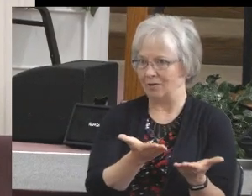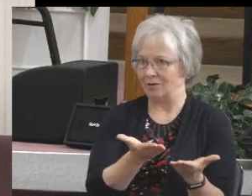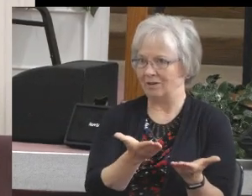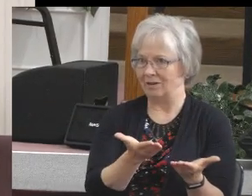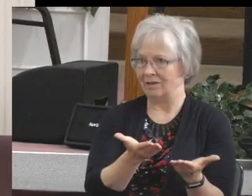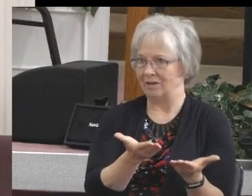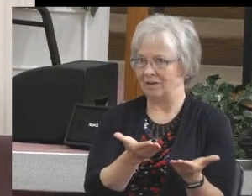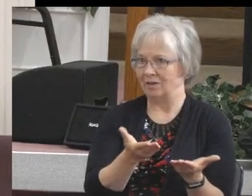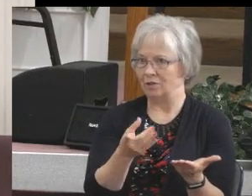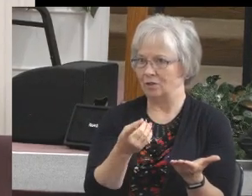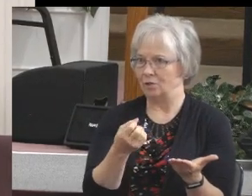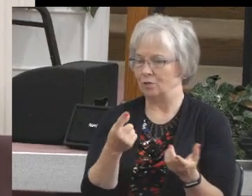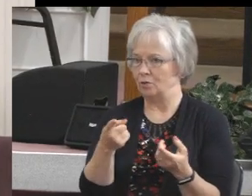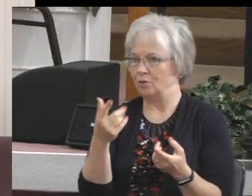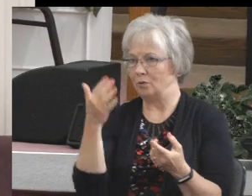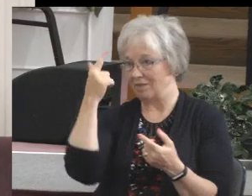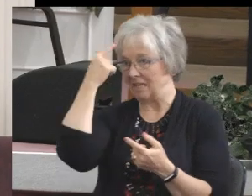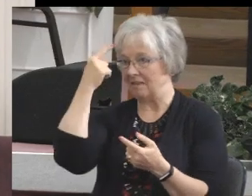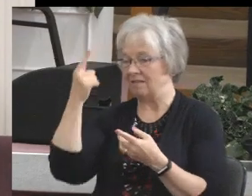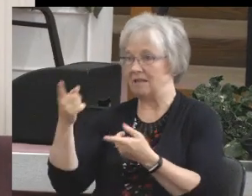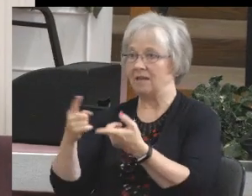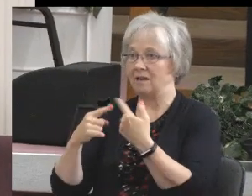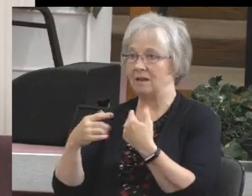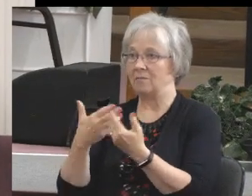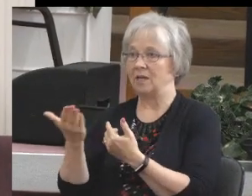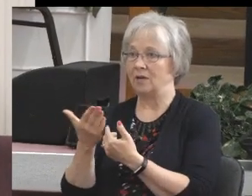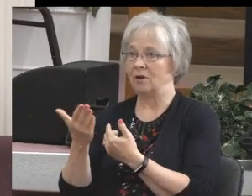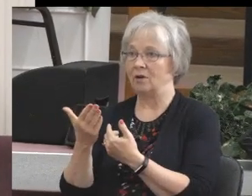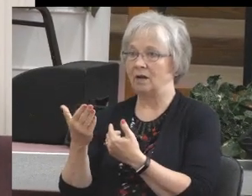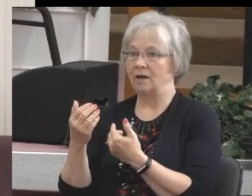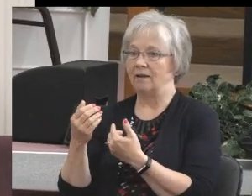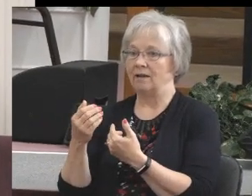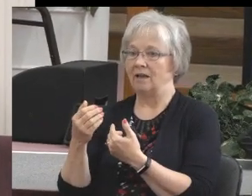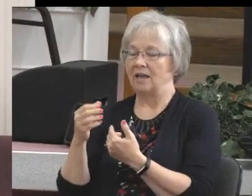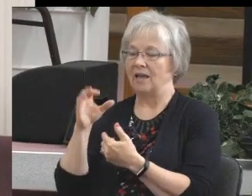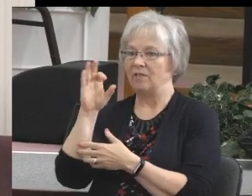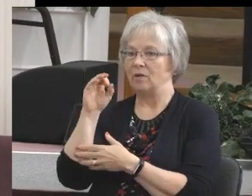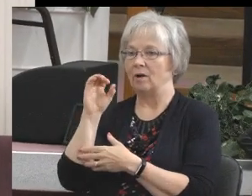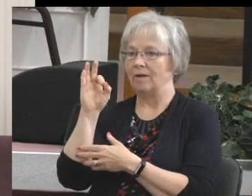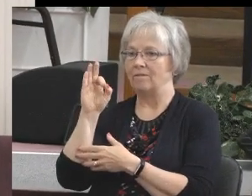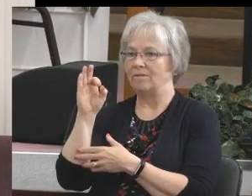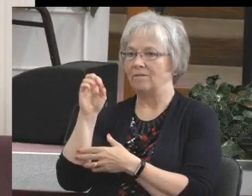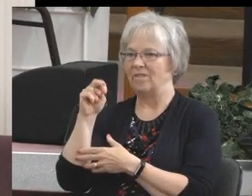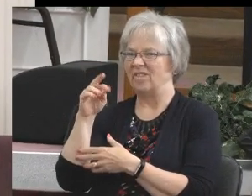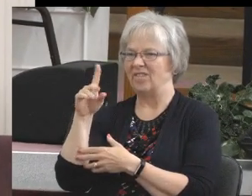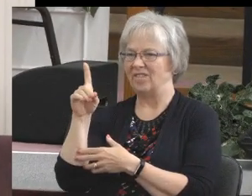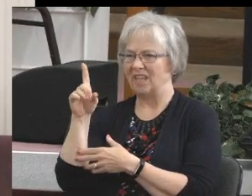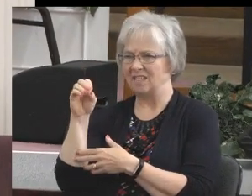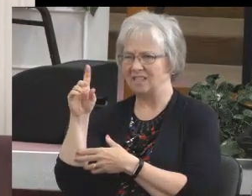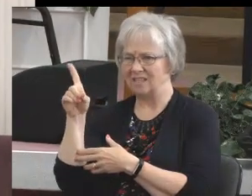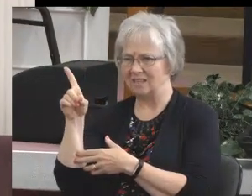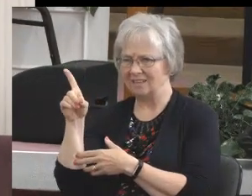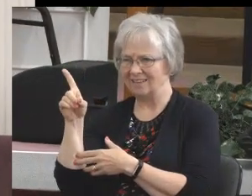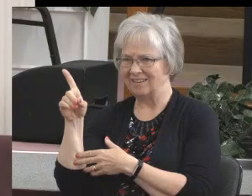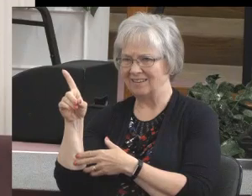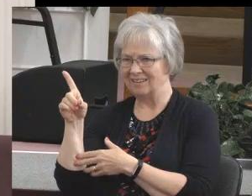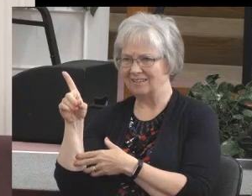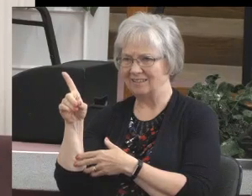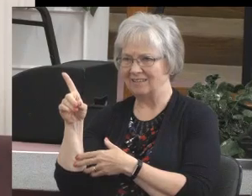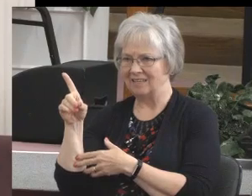Do you think they come here and they're offended? If they're coming because they want to be